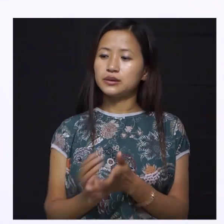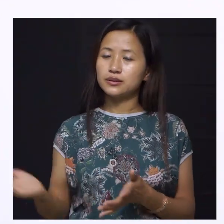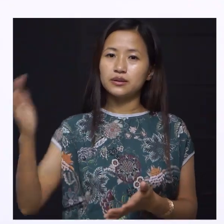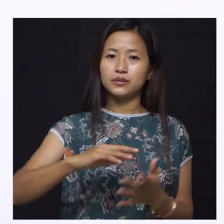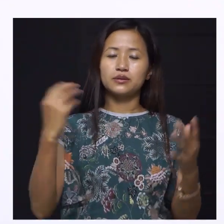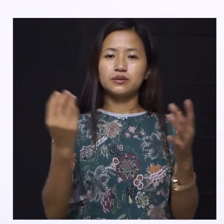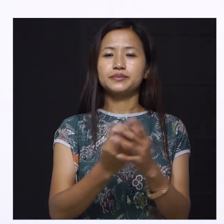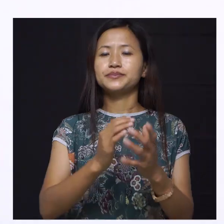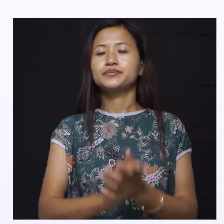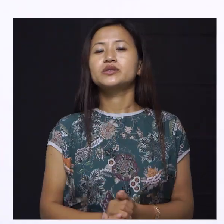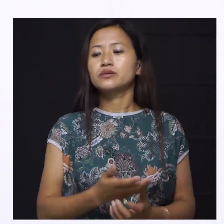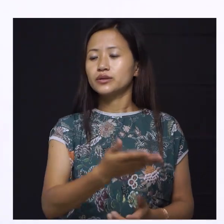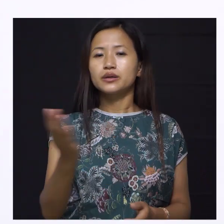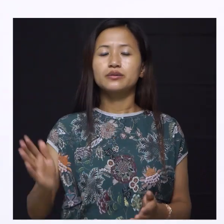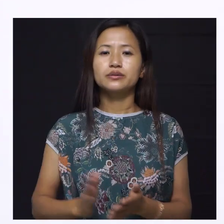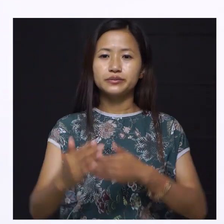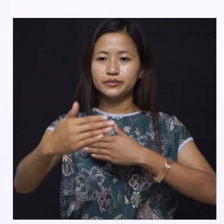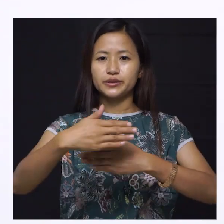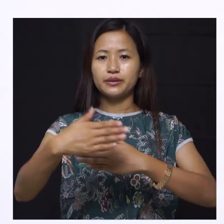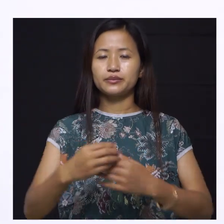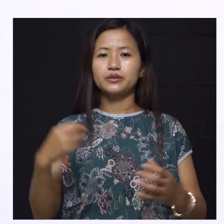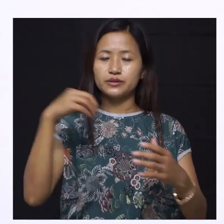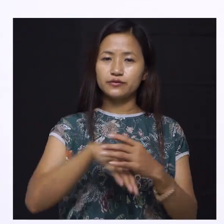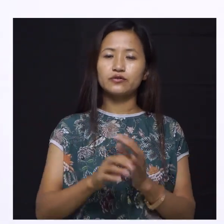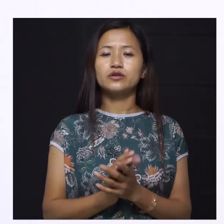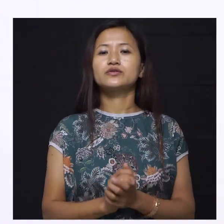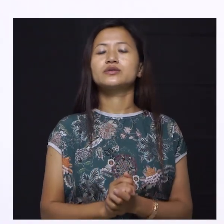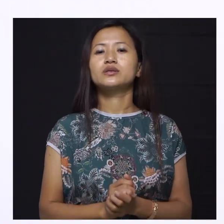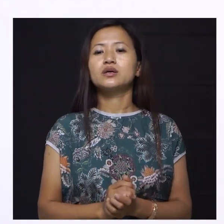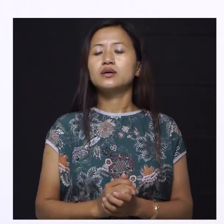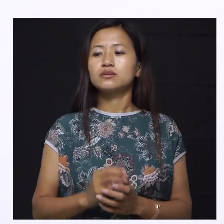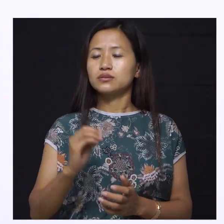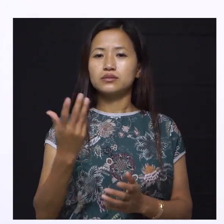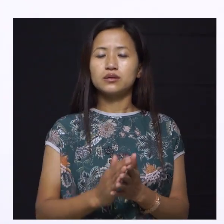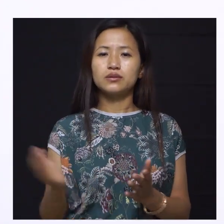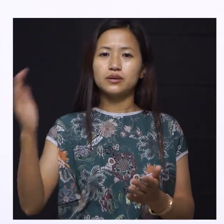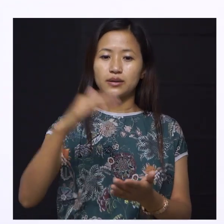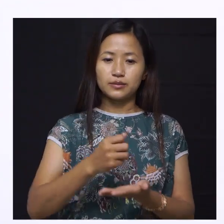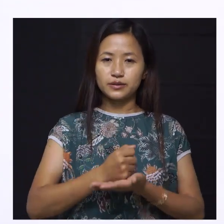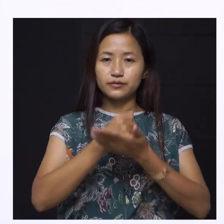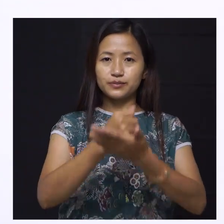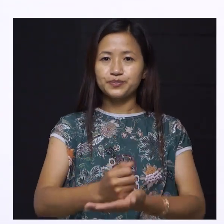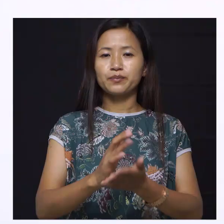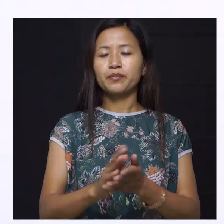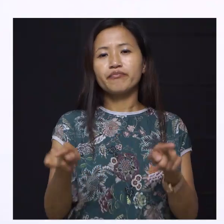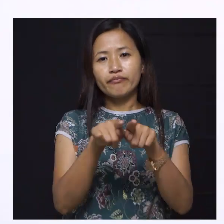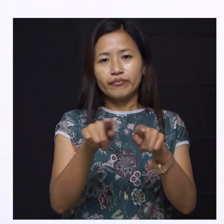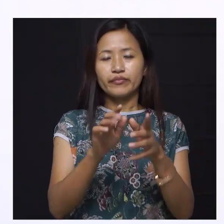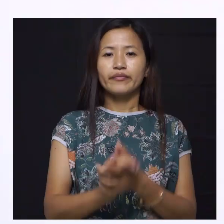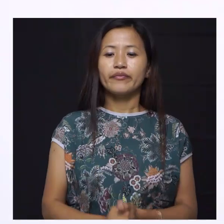these 4 characters. There will be some neighbors involved. There will be some men and women who will come and help in the family too. And